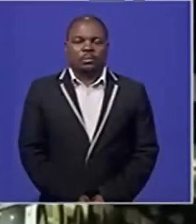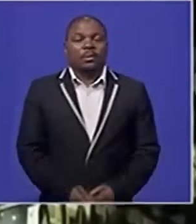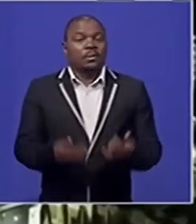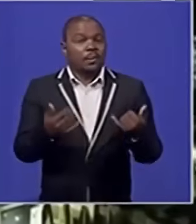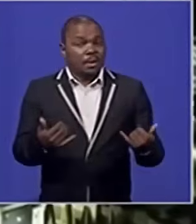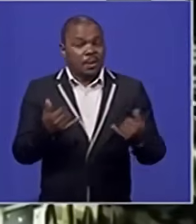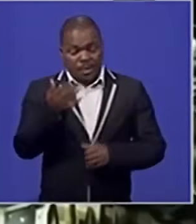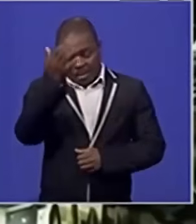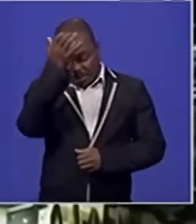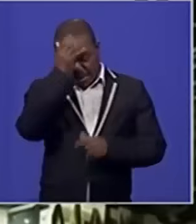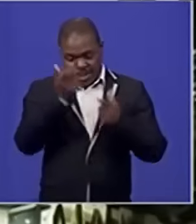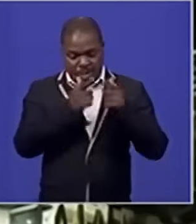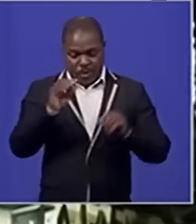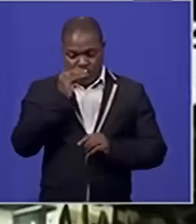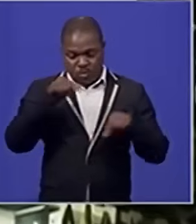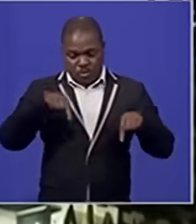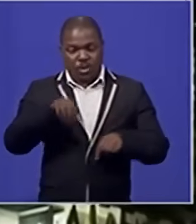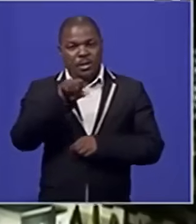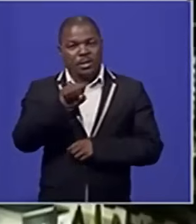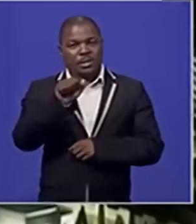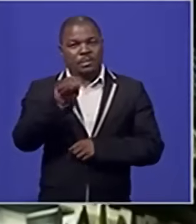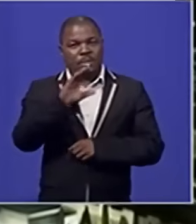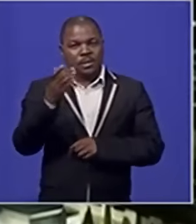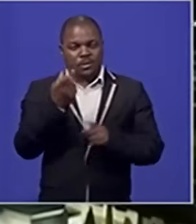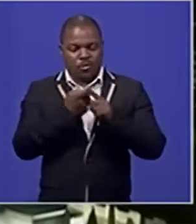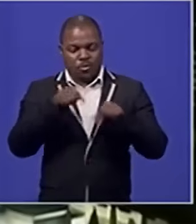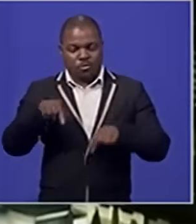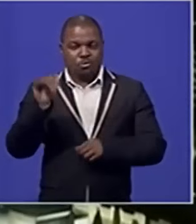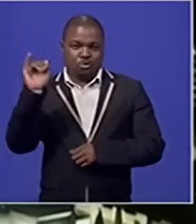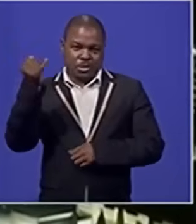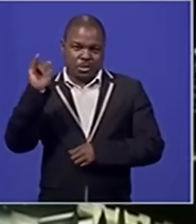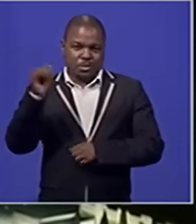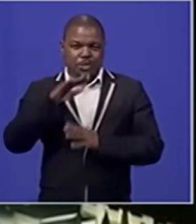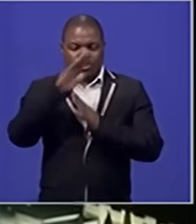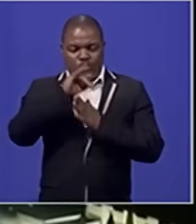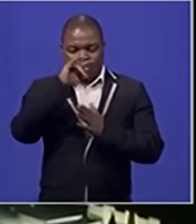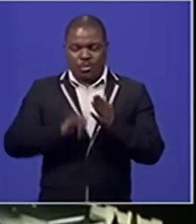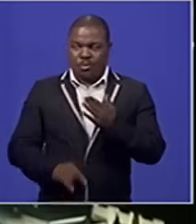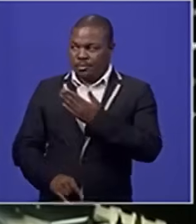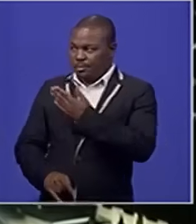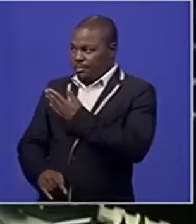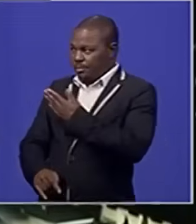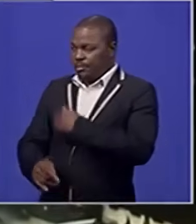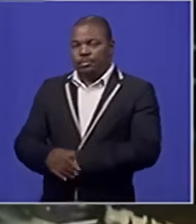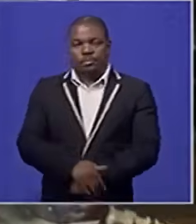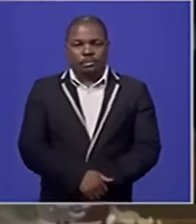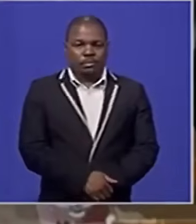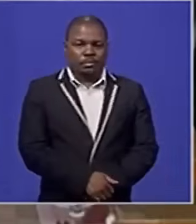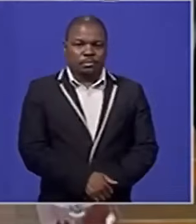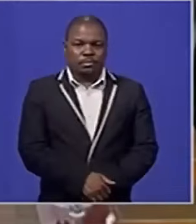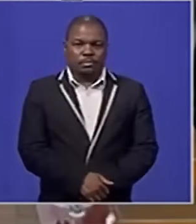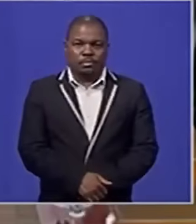Tšea ke ditaba tša sepedi tša SABC 2 go tšwa ka Auckland Park, Johannesburg. Ditlhogo tša tšona ke tše.